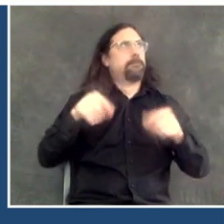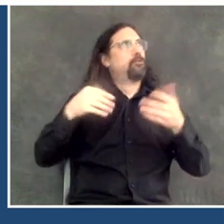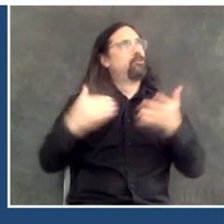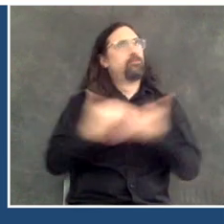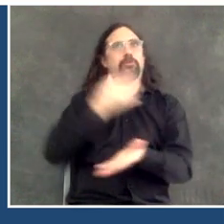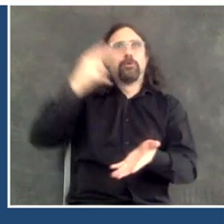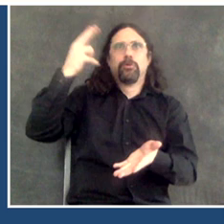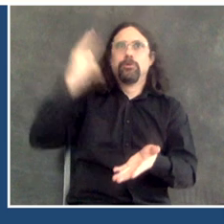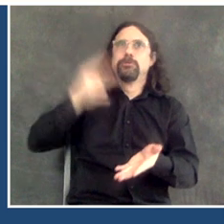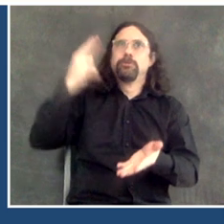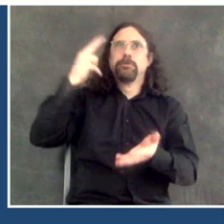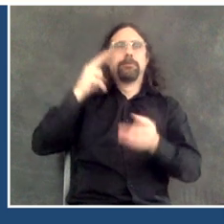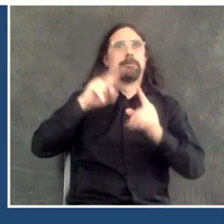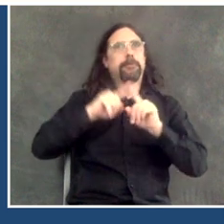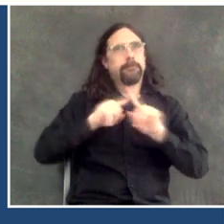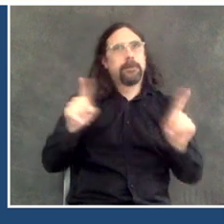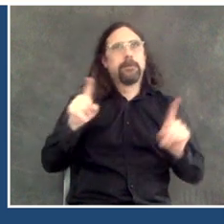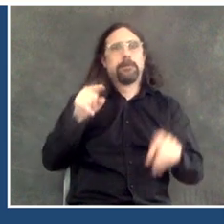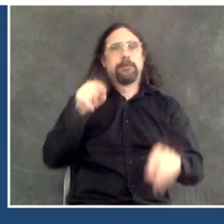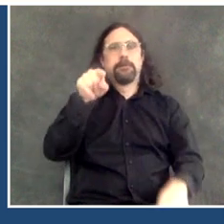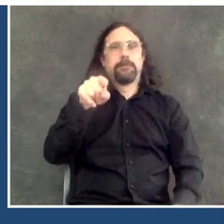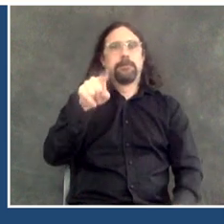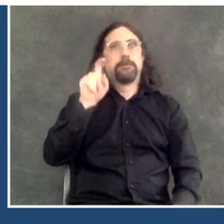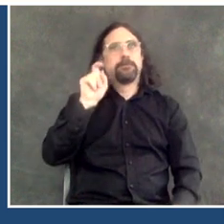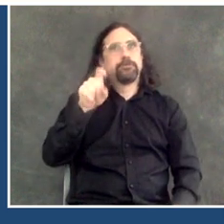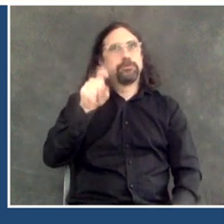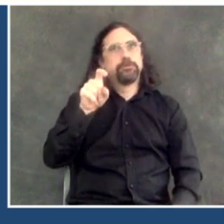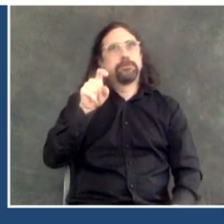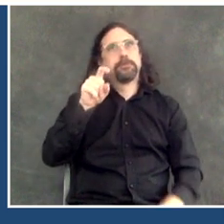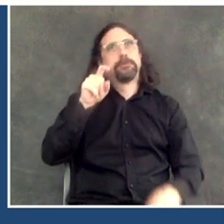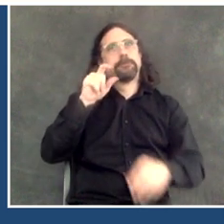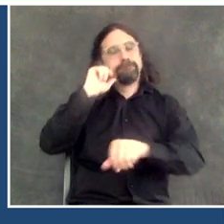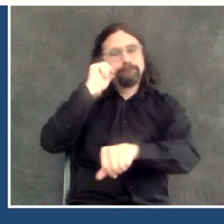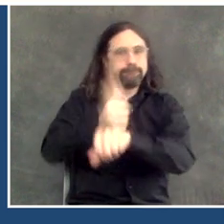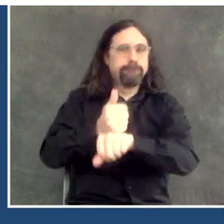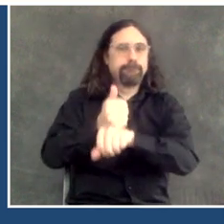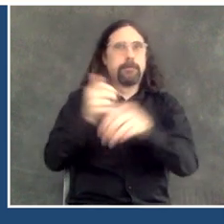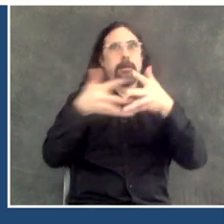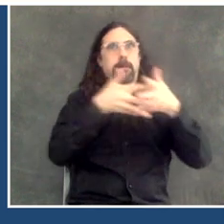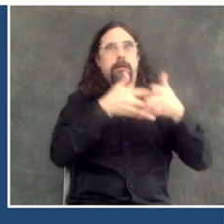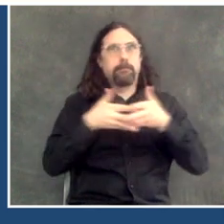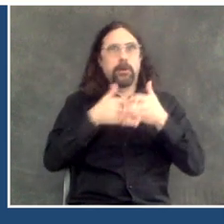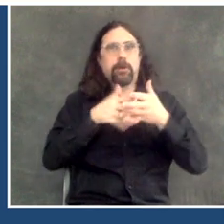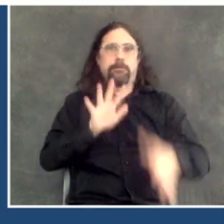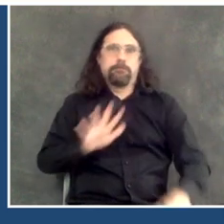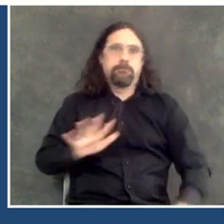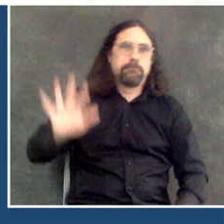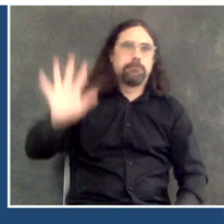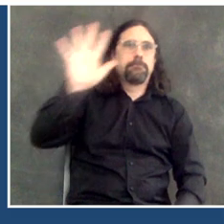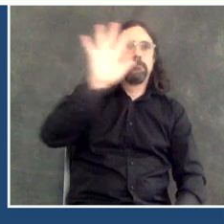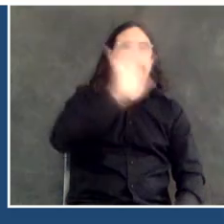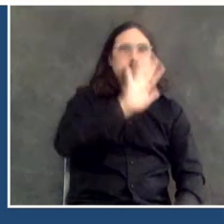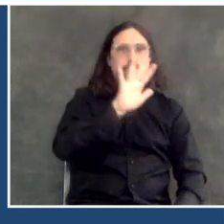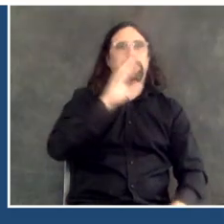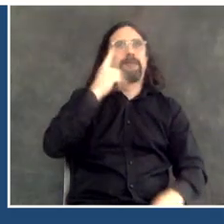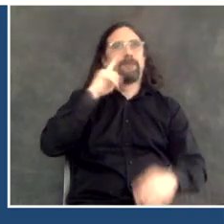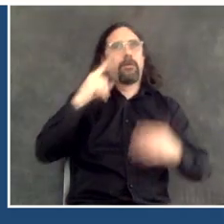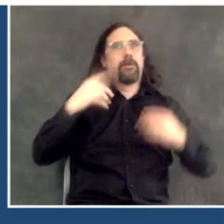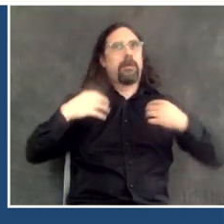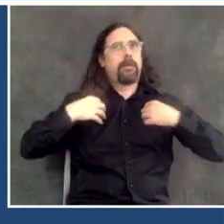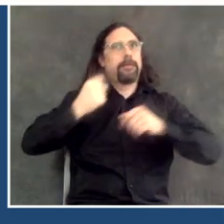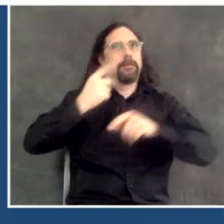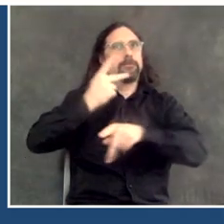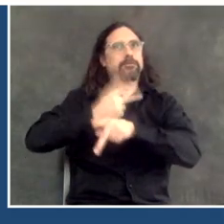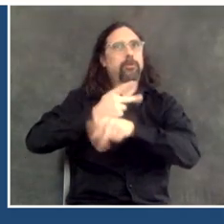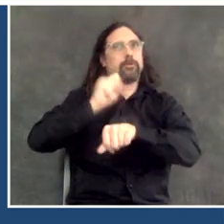country, and to ensure that our military medical personnel are not left on their bases, but are brought to the front. That's what our